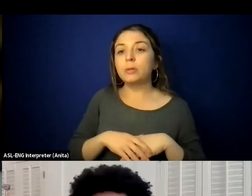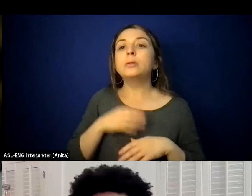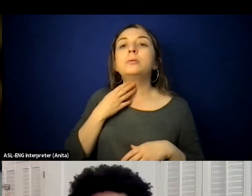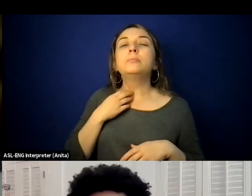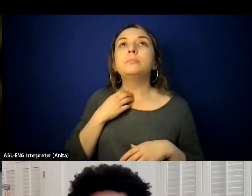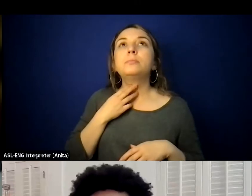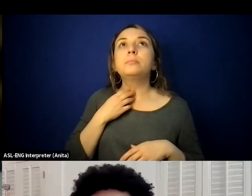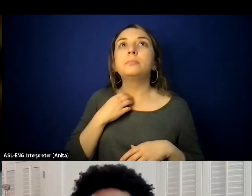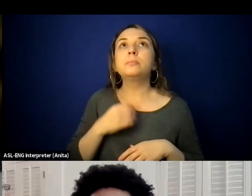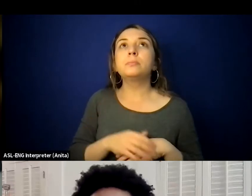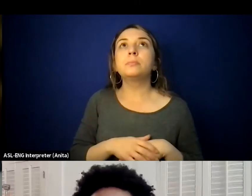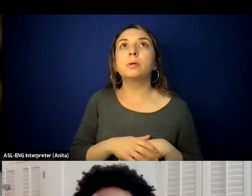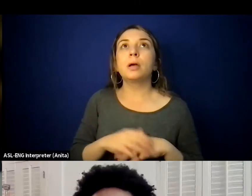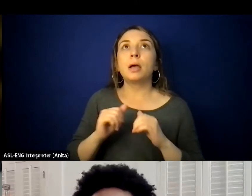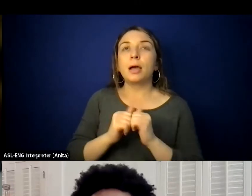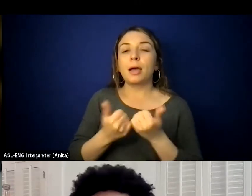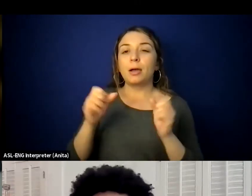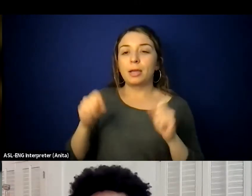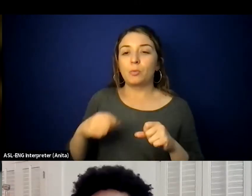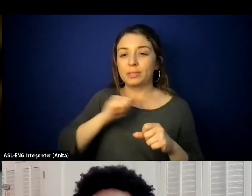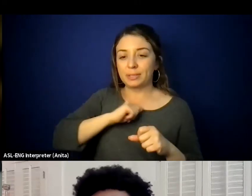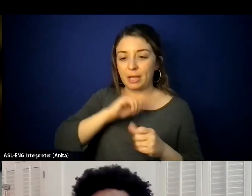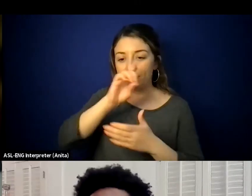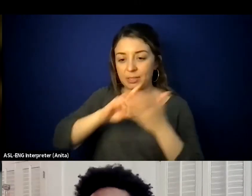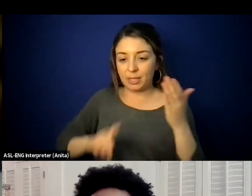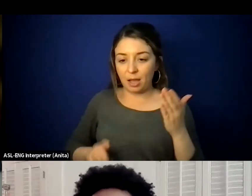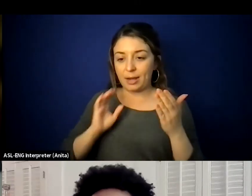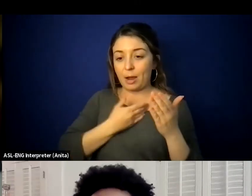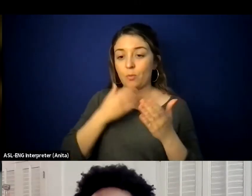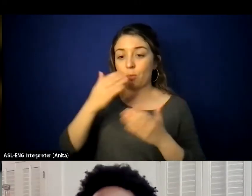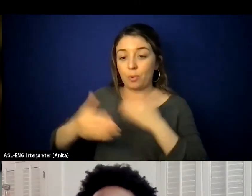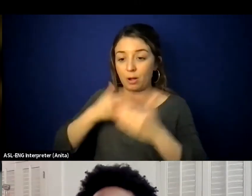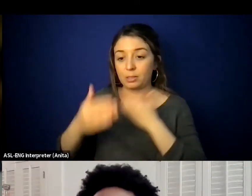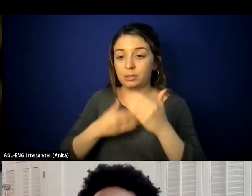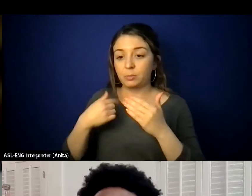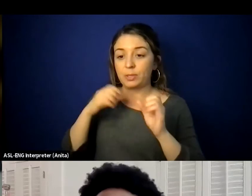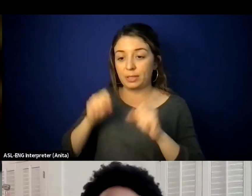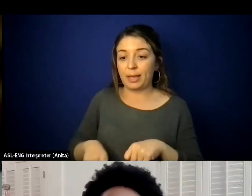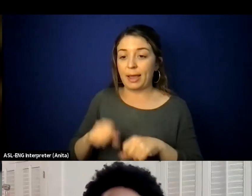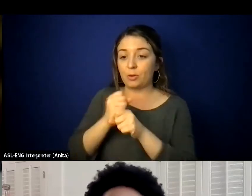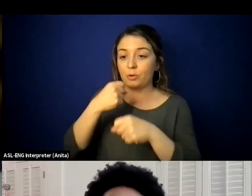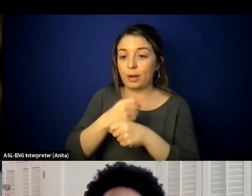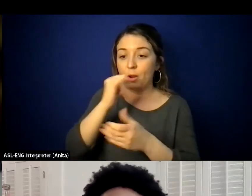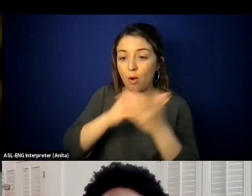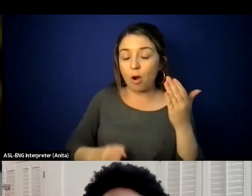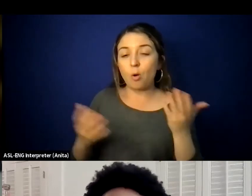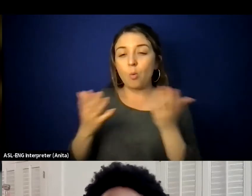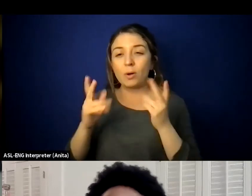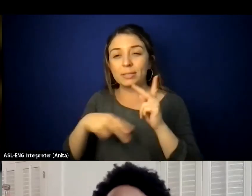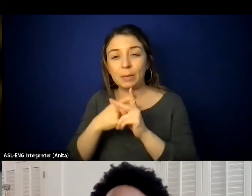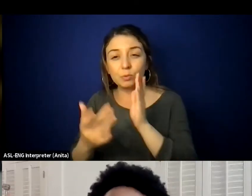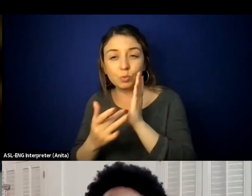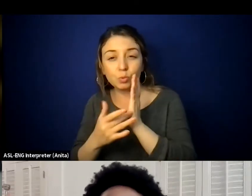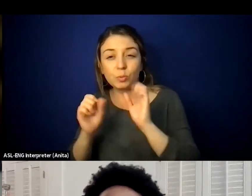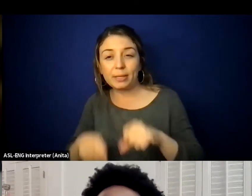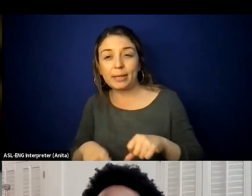self-design the spaces that we work in, the processes that we use to create art, the mechanisms by which we connect with